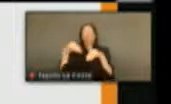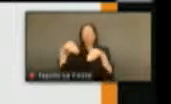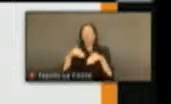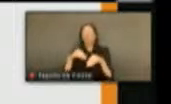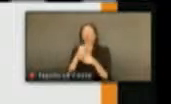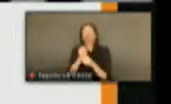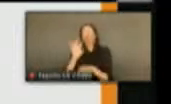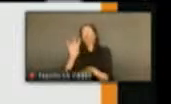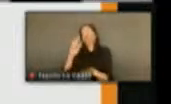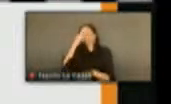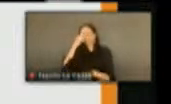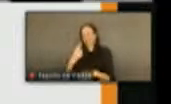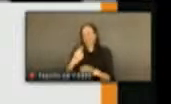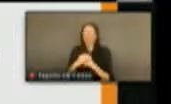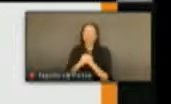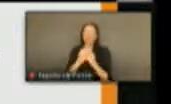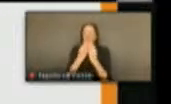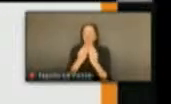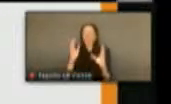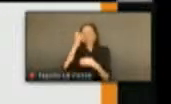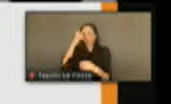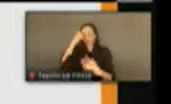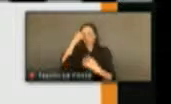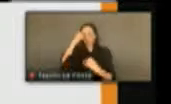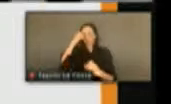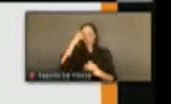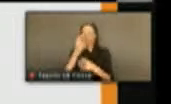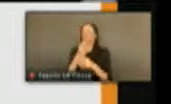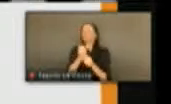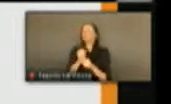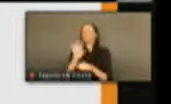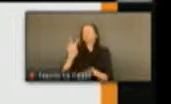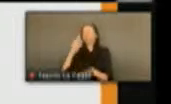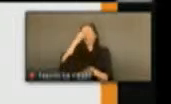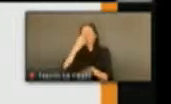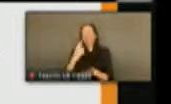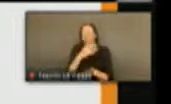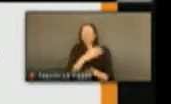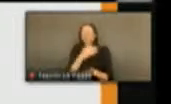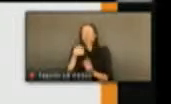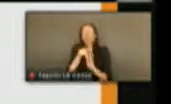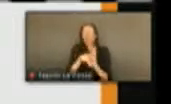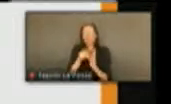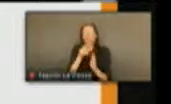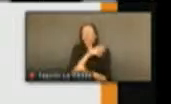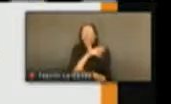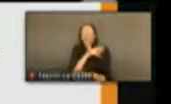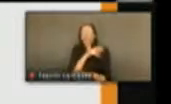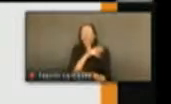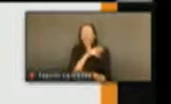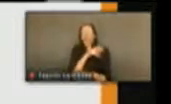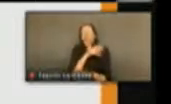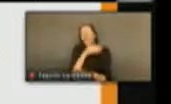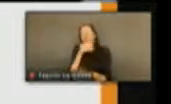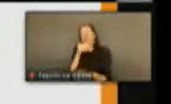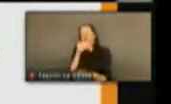cents. General government receives 7 cents, and policy and or administration receives